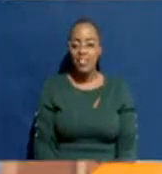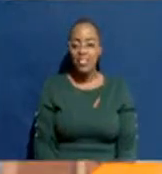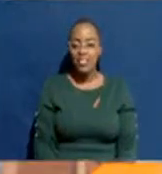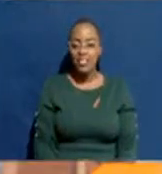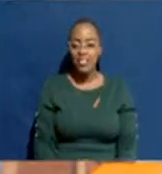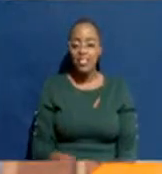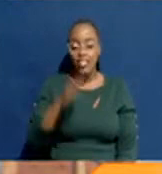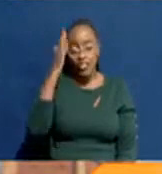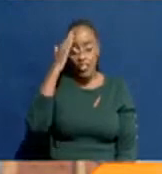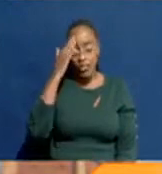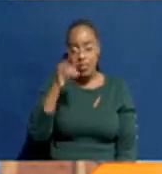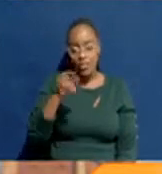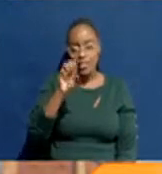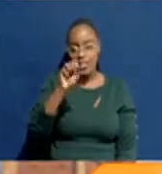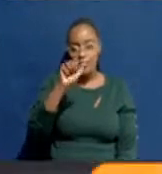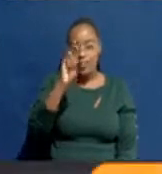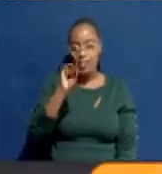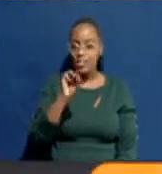You know,